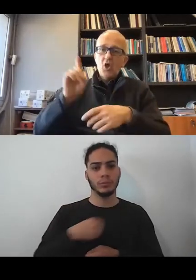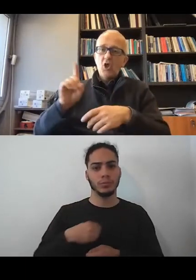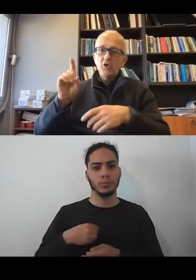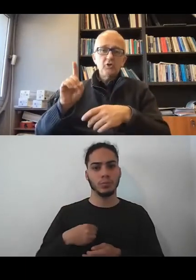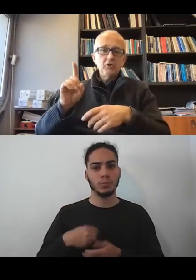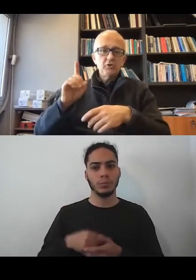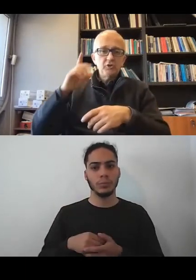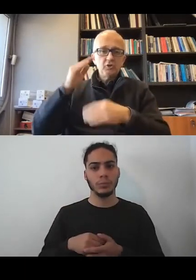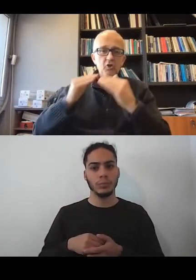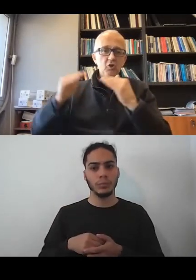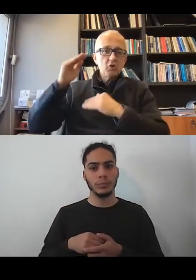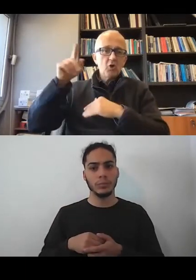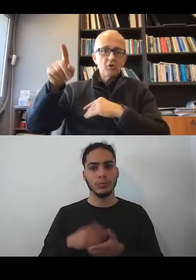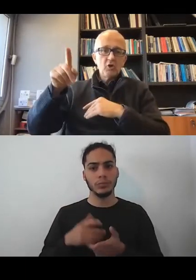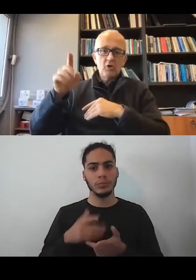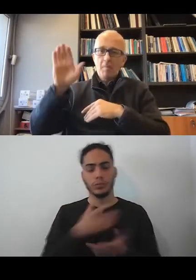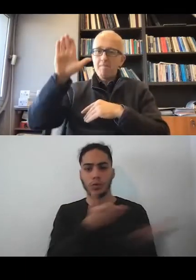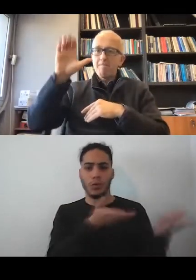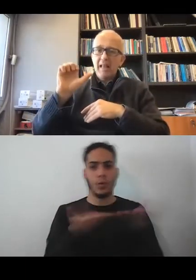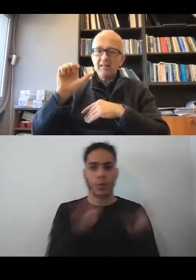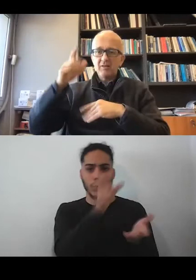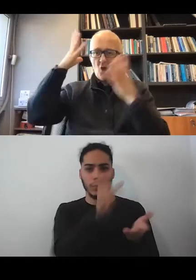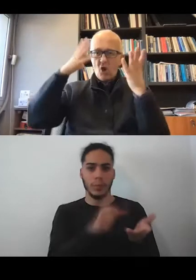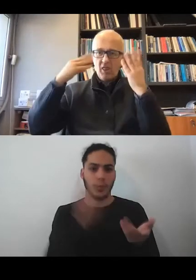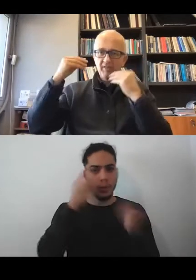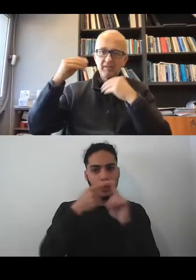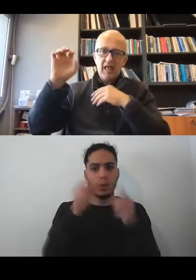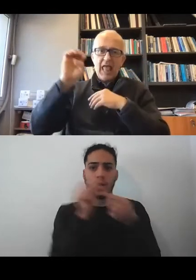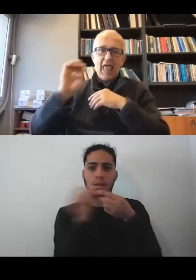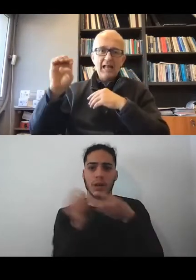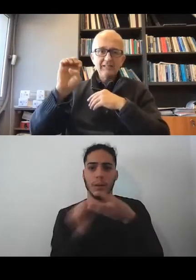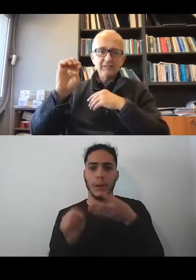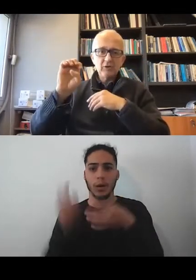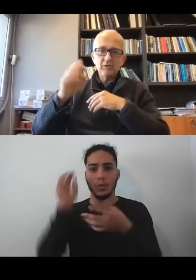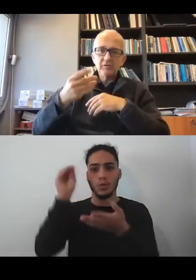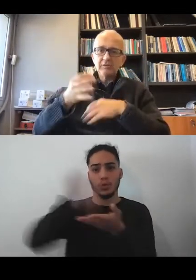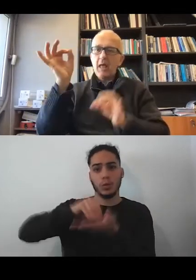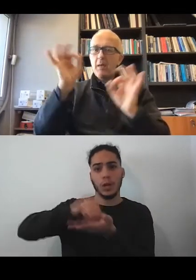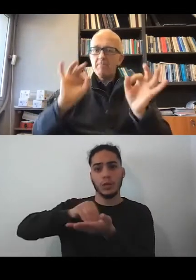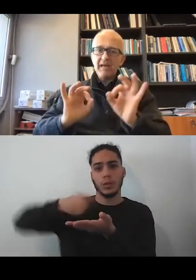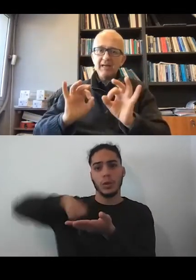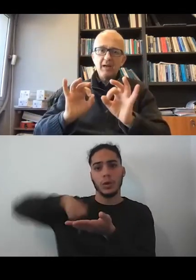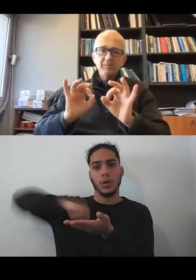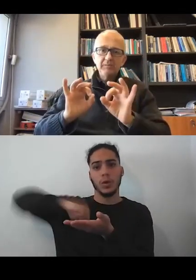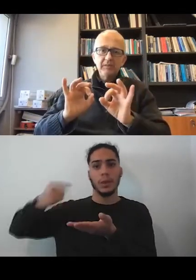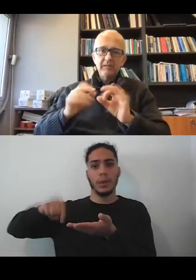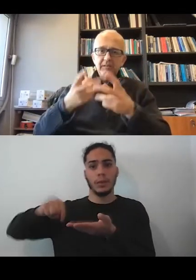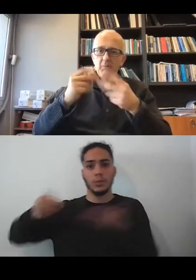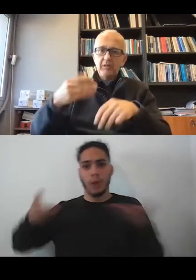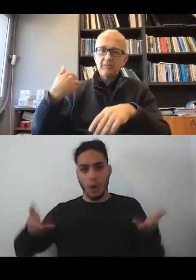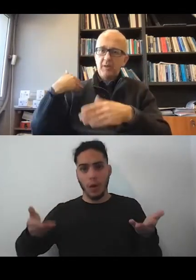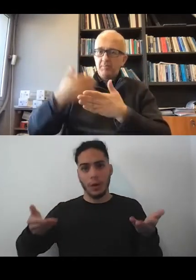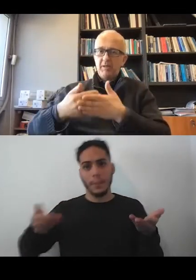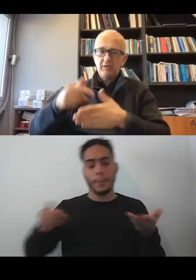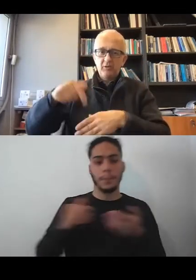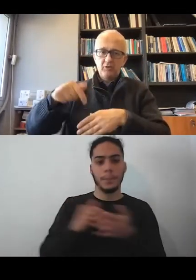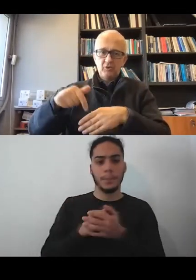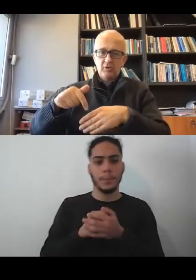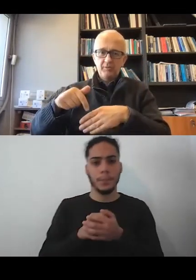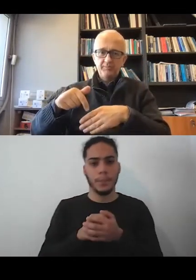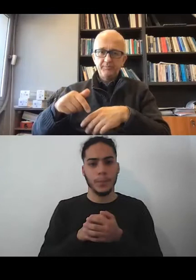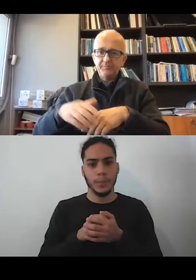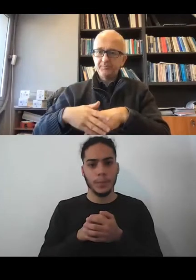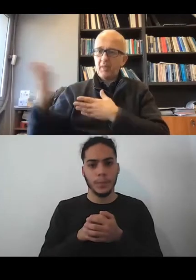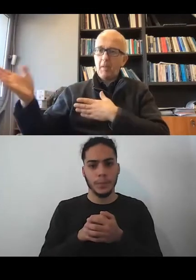to describe the results that we already have on the first output of the project. Ben, the floor is